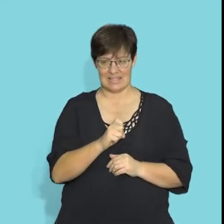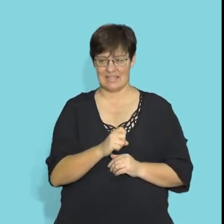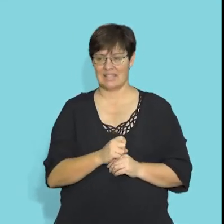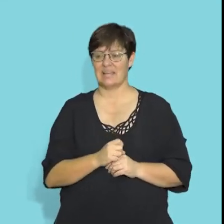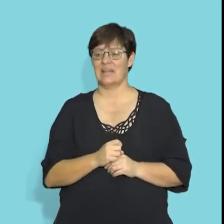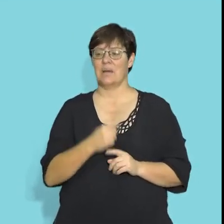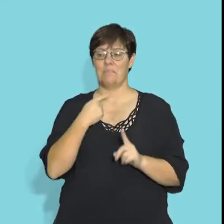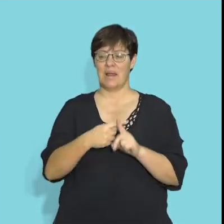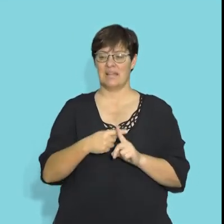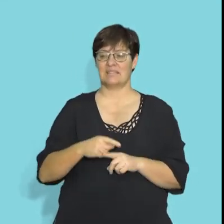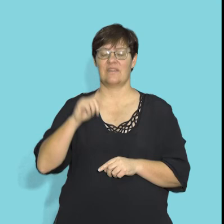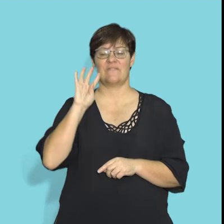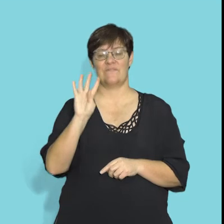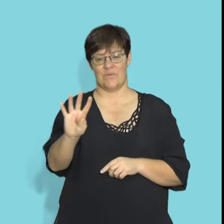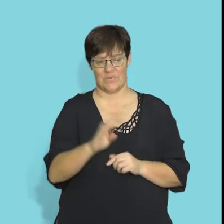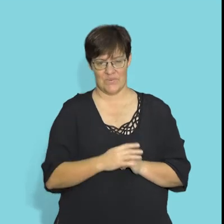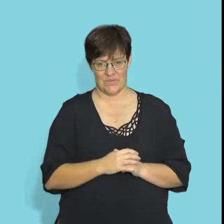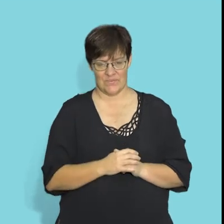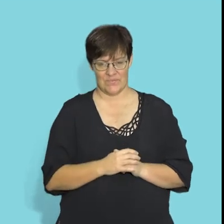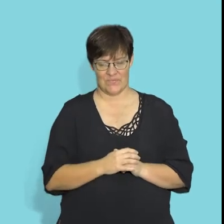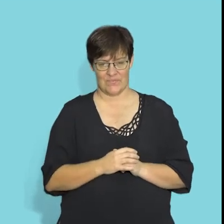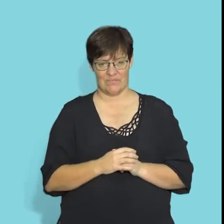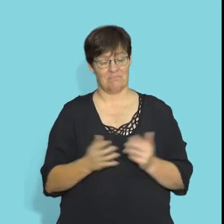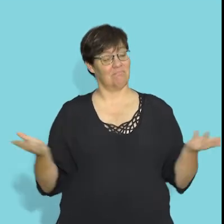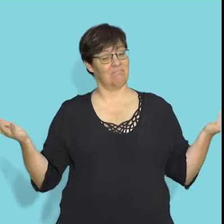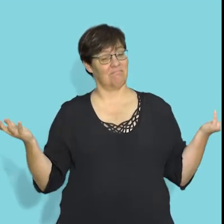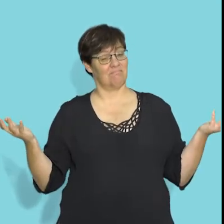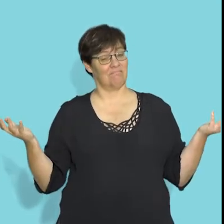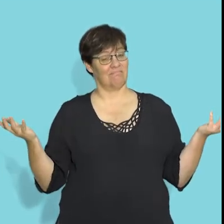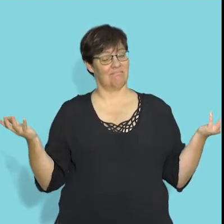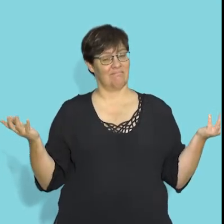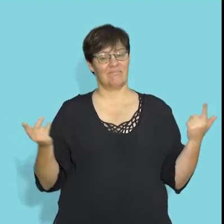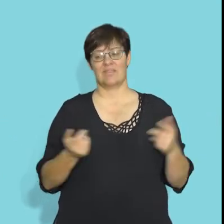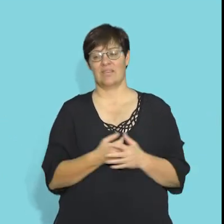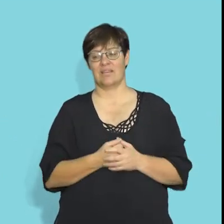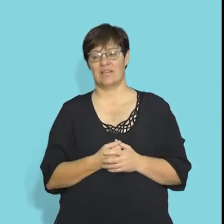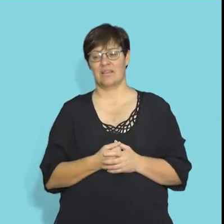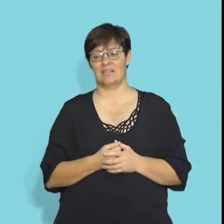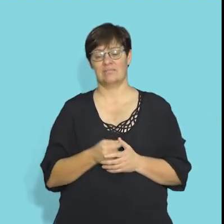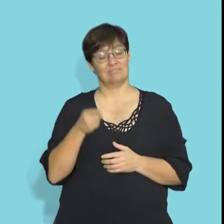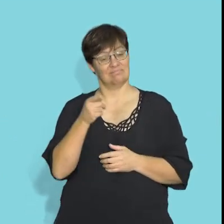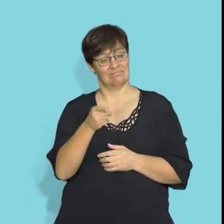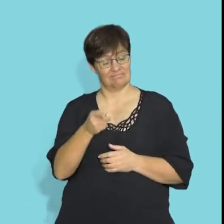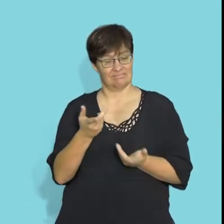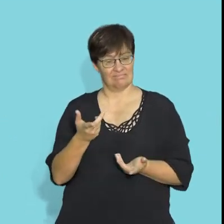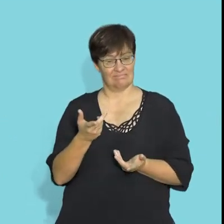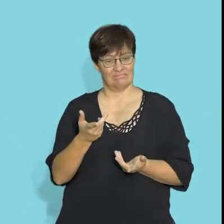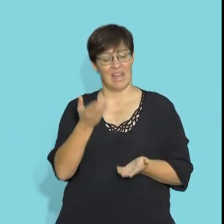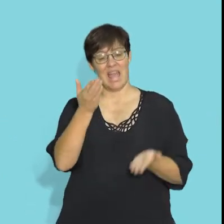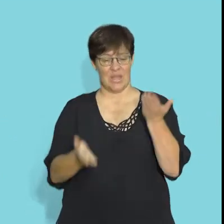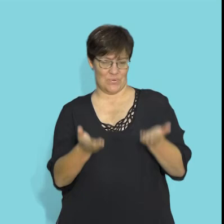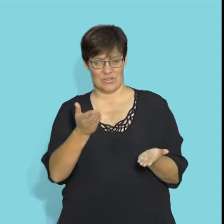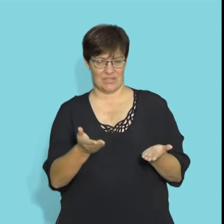found the y-cut. The y-cut is equal to 4. Excellent. And so there is the